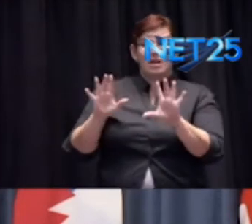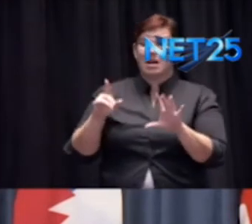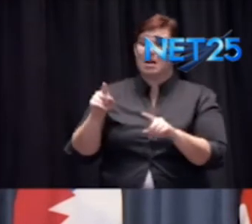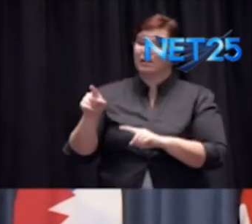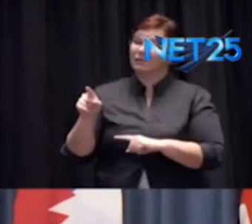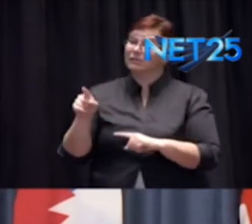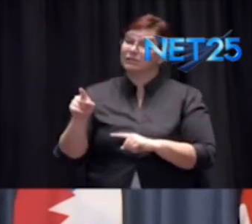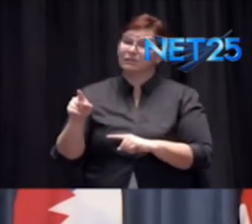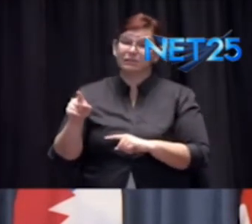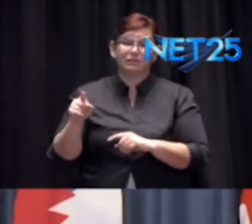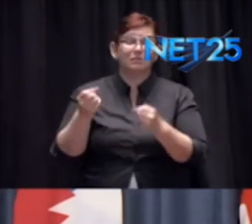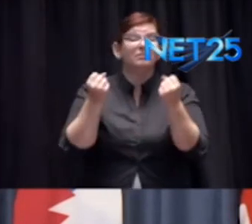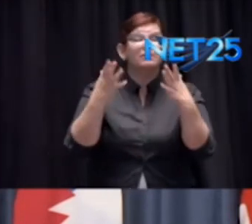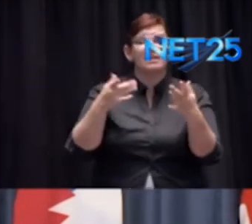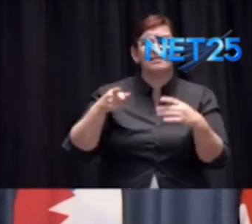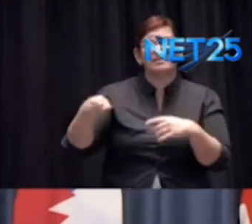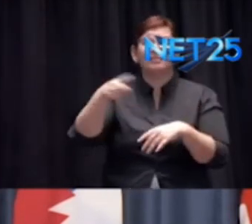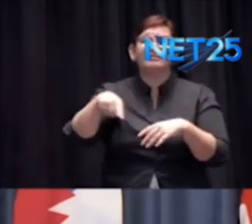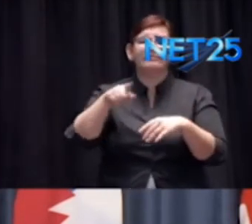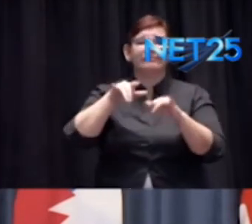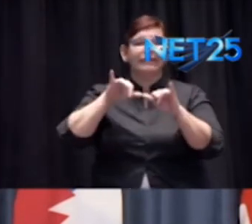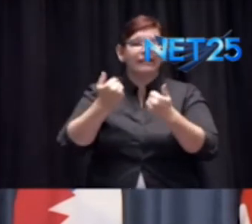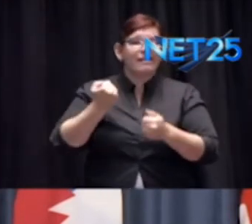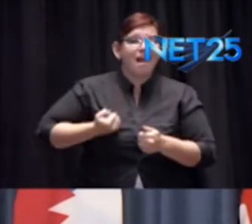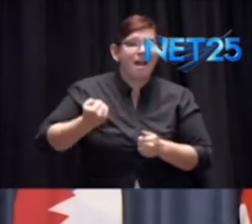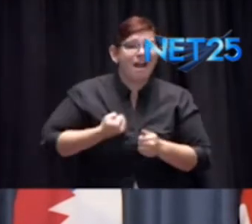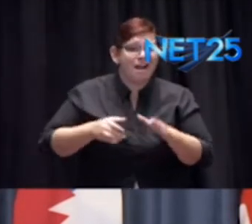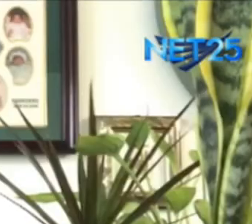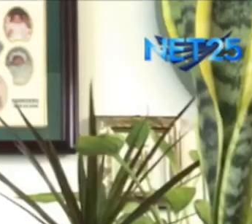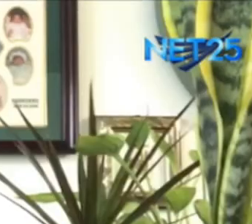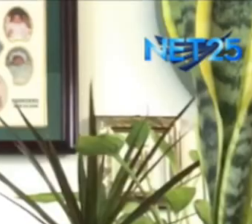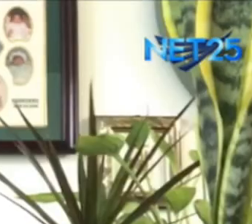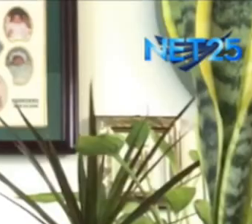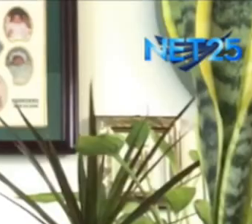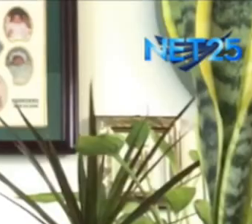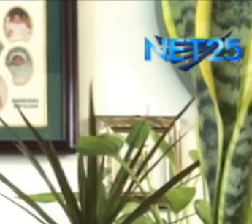in turn, to drugs, to gun trafficking, and to human trafficking.